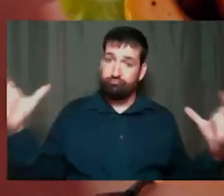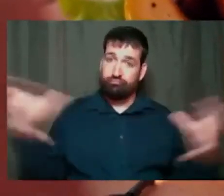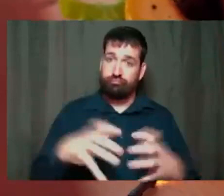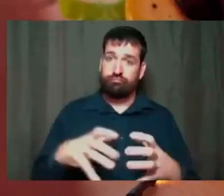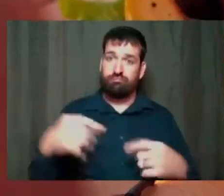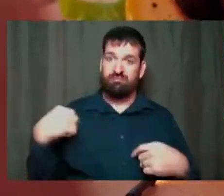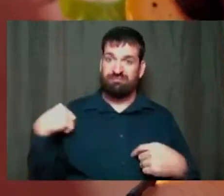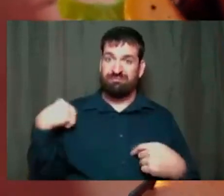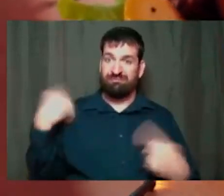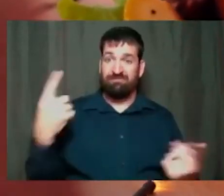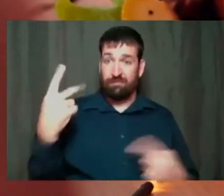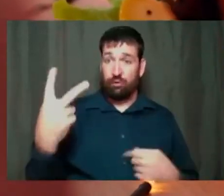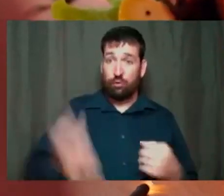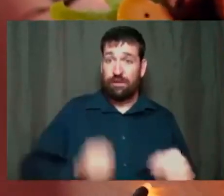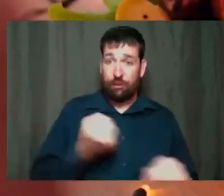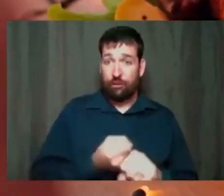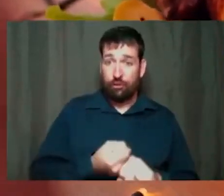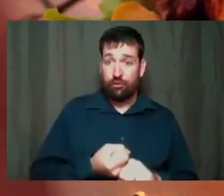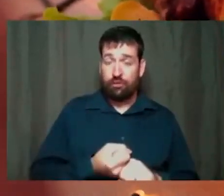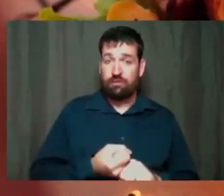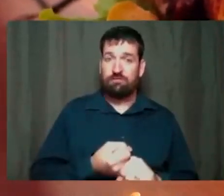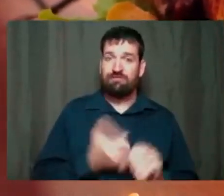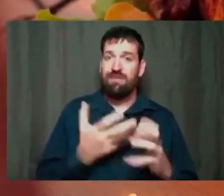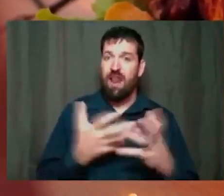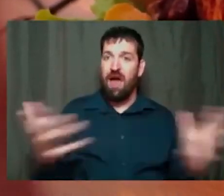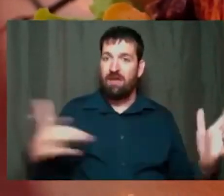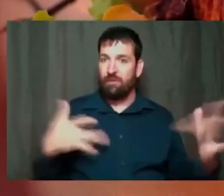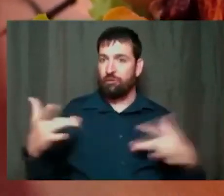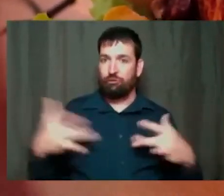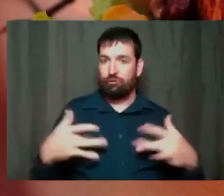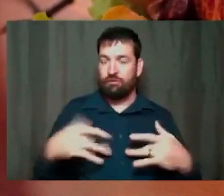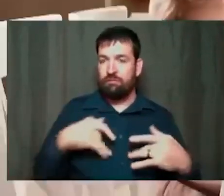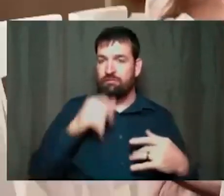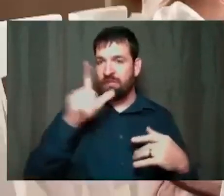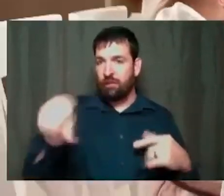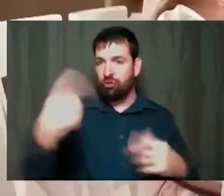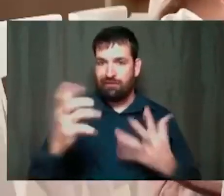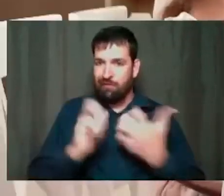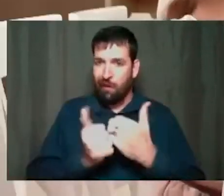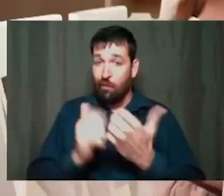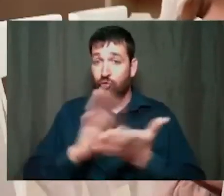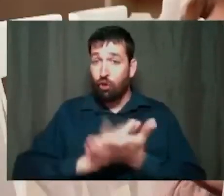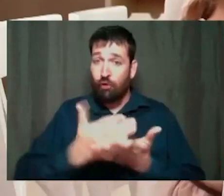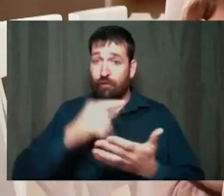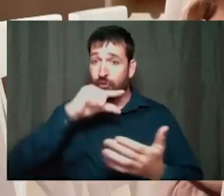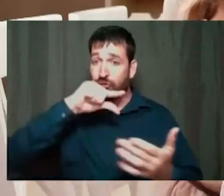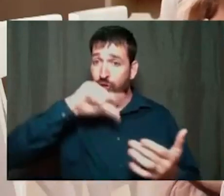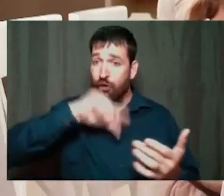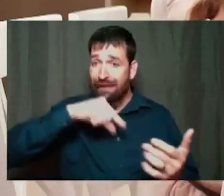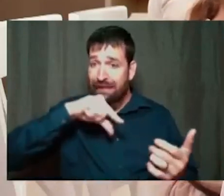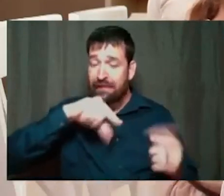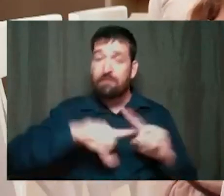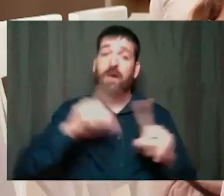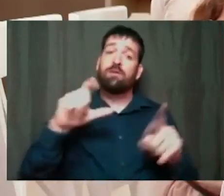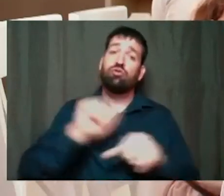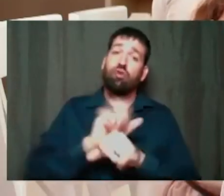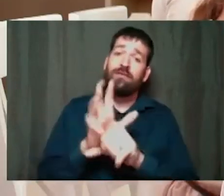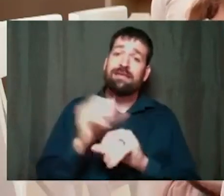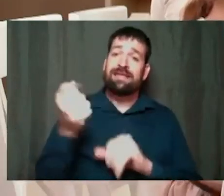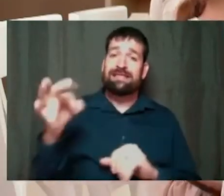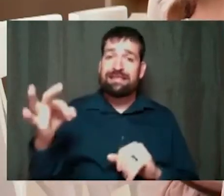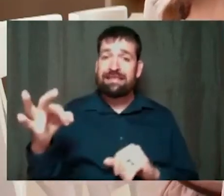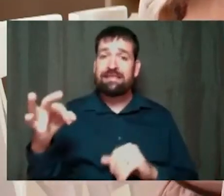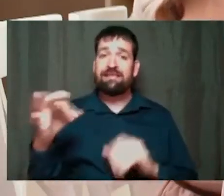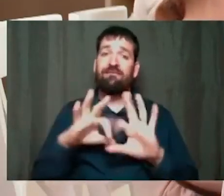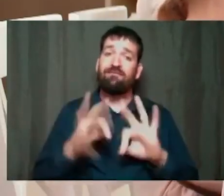2 years. So there's a lot of concern, not just about cooking your turkey, but a lot with COVID-19 and family members and all